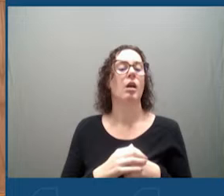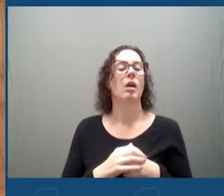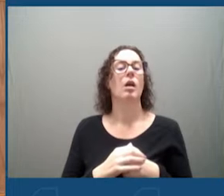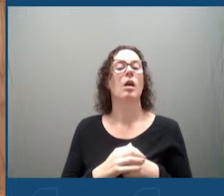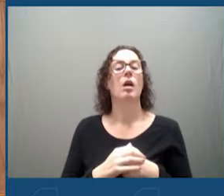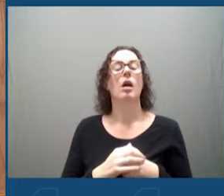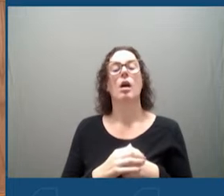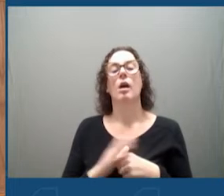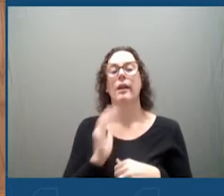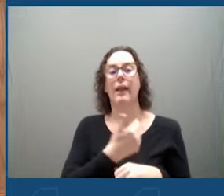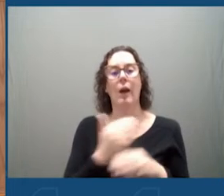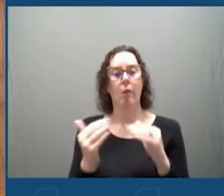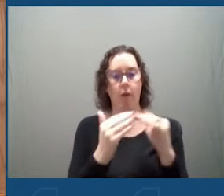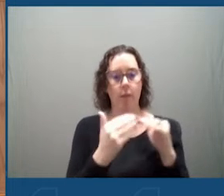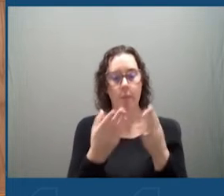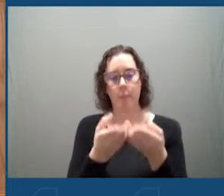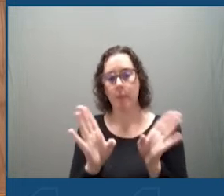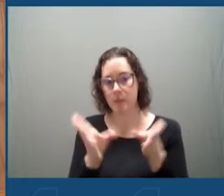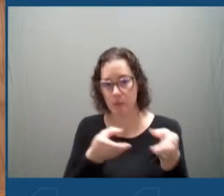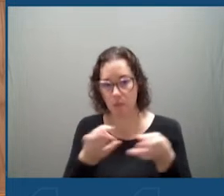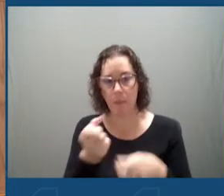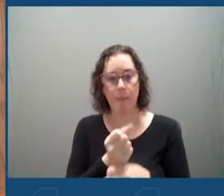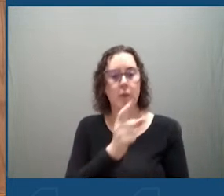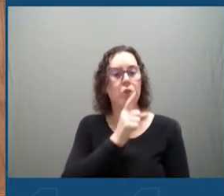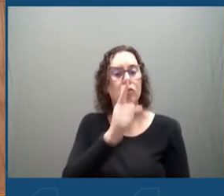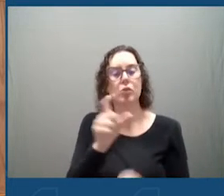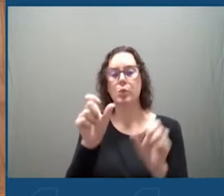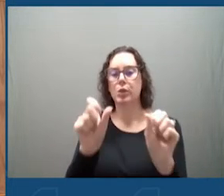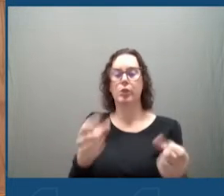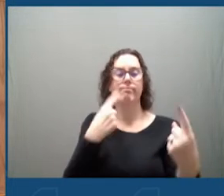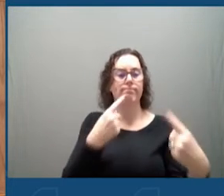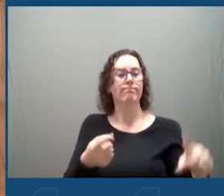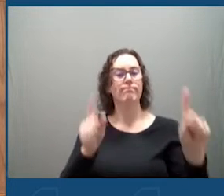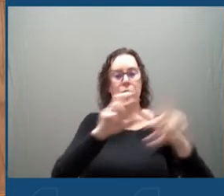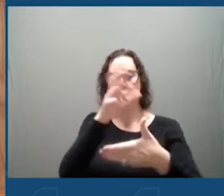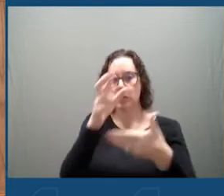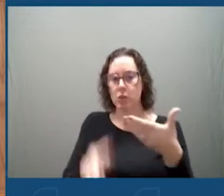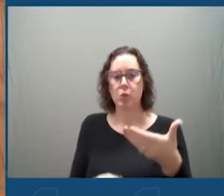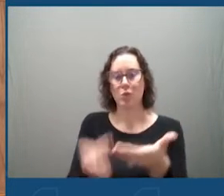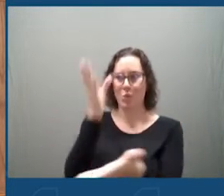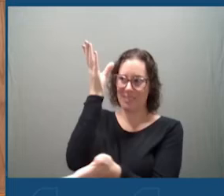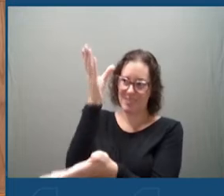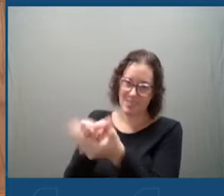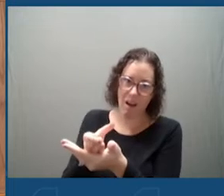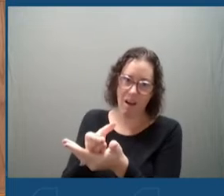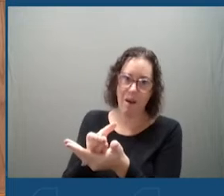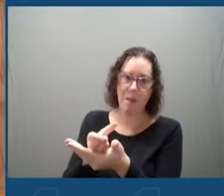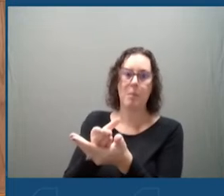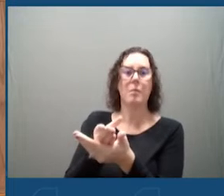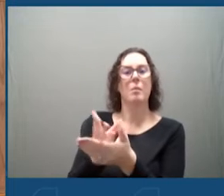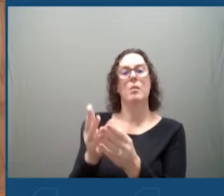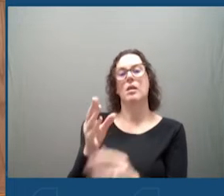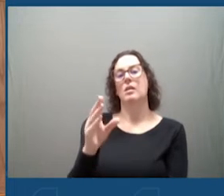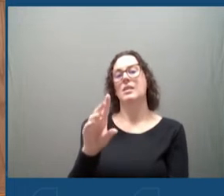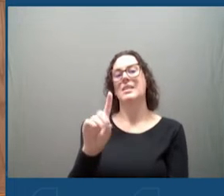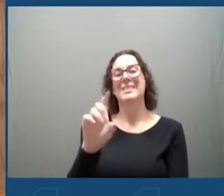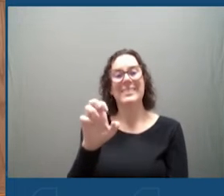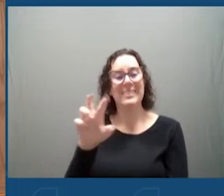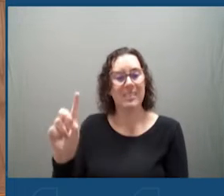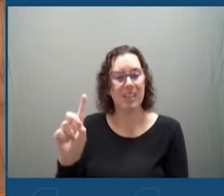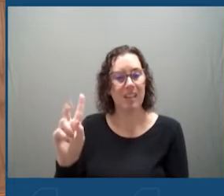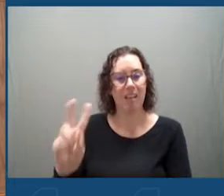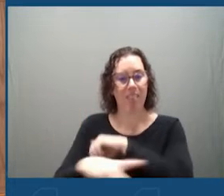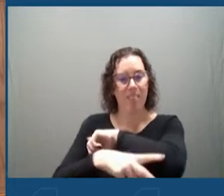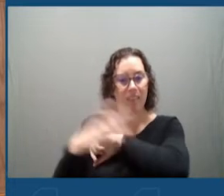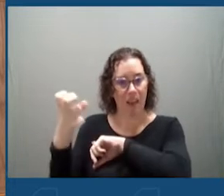service to help ensure we could achieve results in our ongoing fight against deed theft. Deed theft robs New Yorkers, especially older